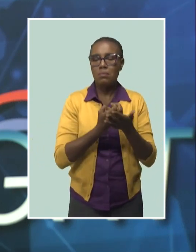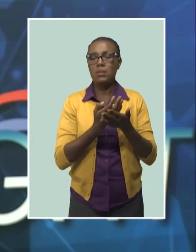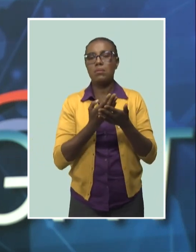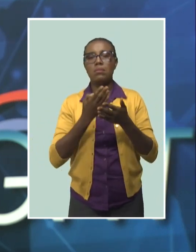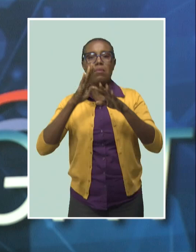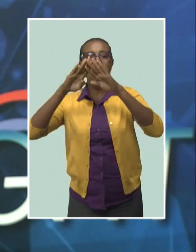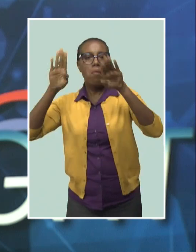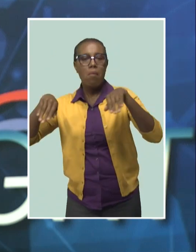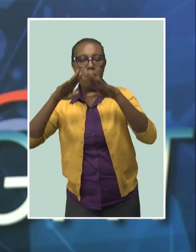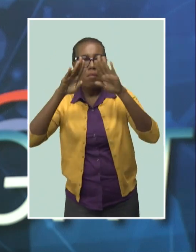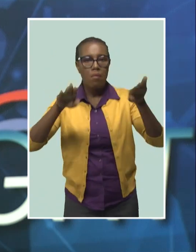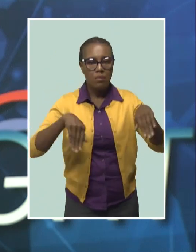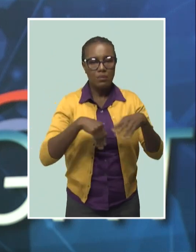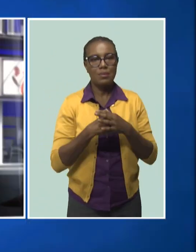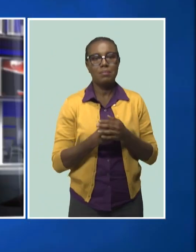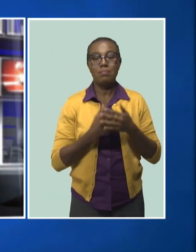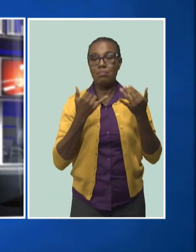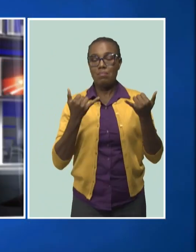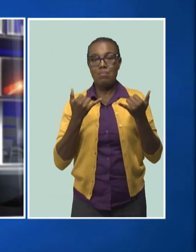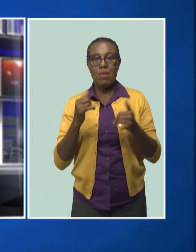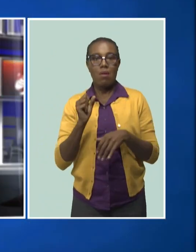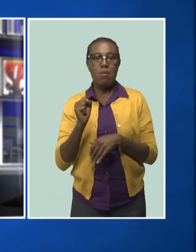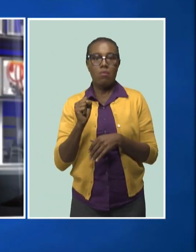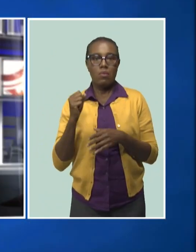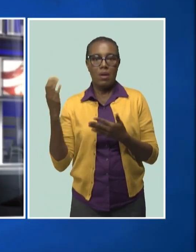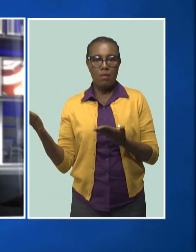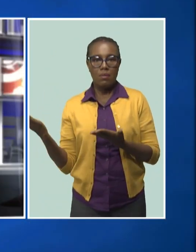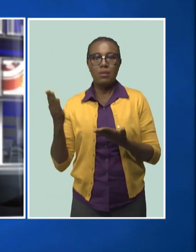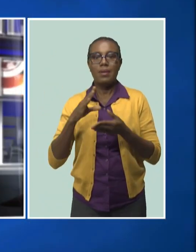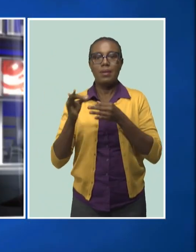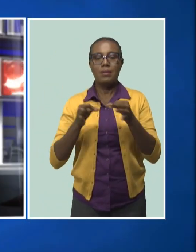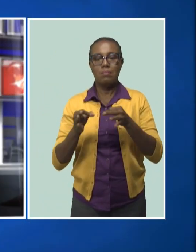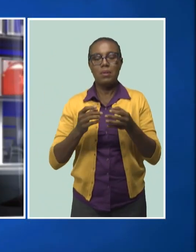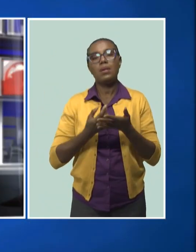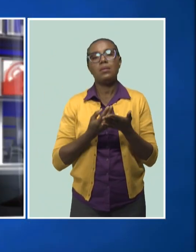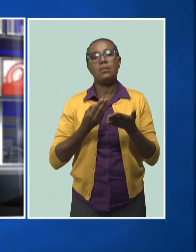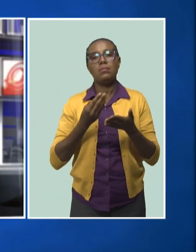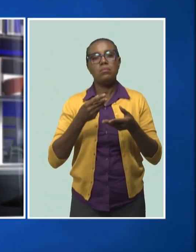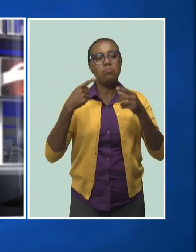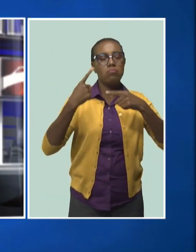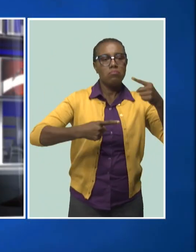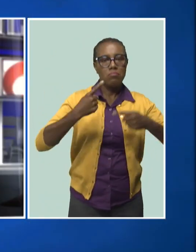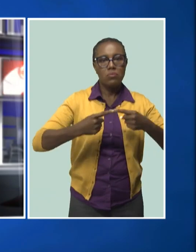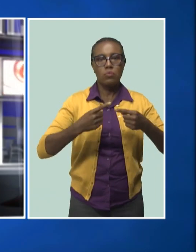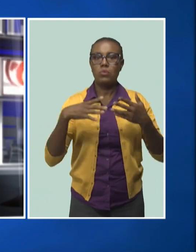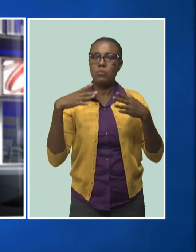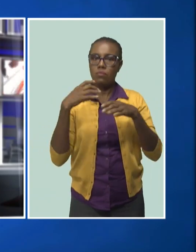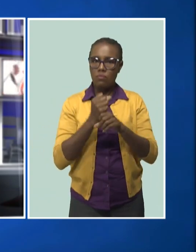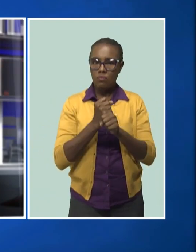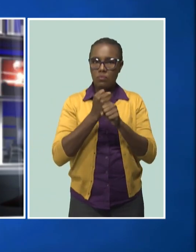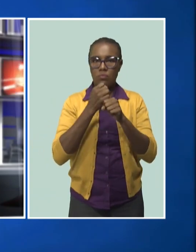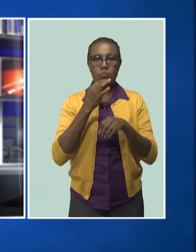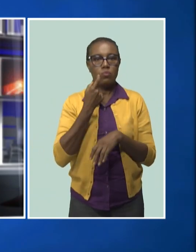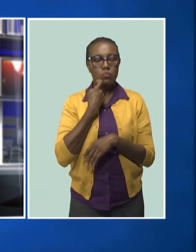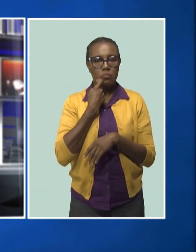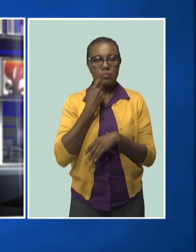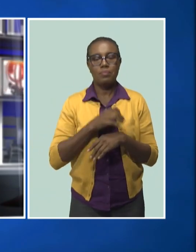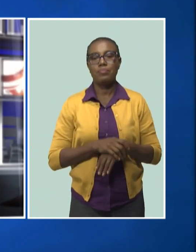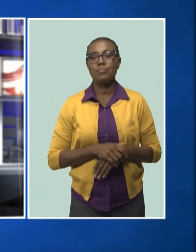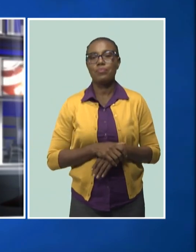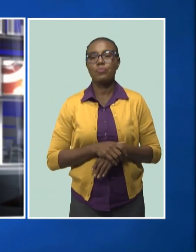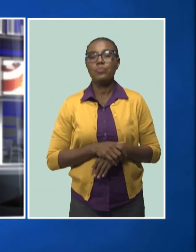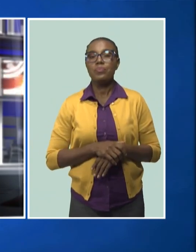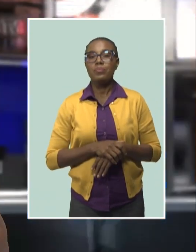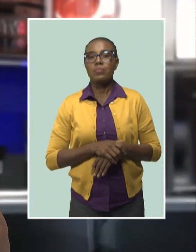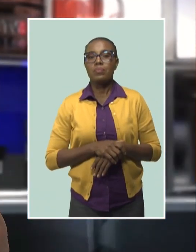housing. Sharika Griffith joins us now with details on the debate, which wrapped up just moments ago in the House of Assembly. Good evening, Sharika. Good evening